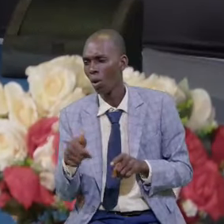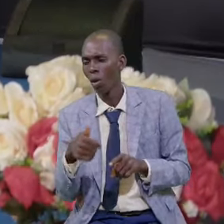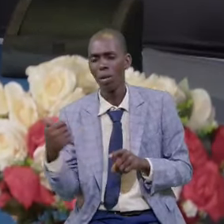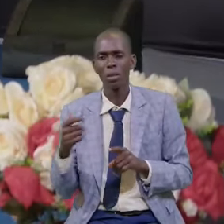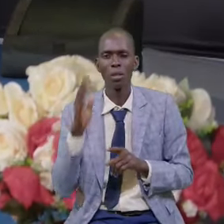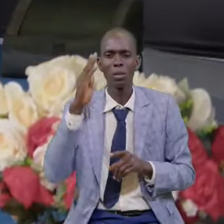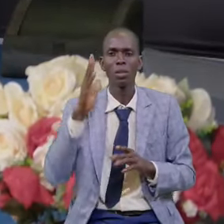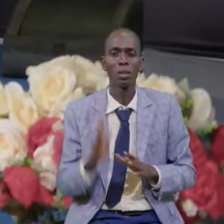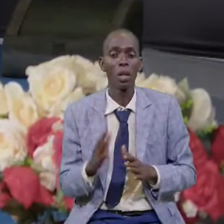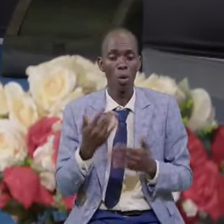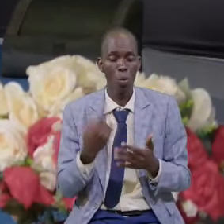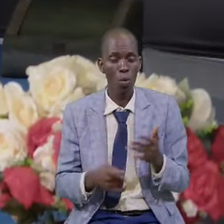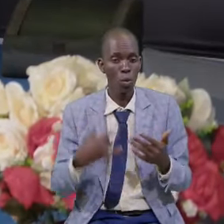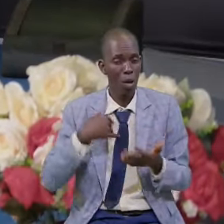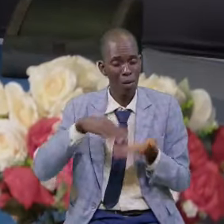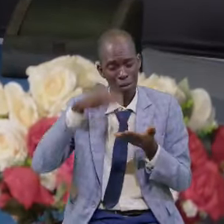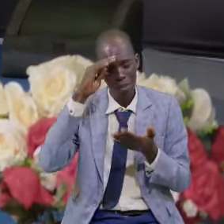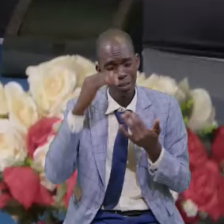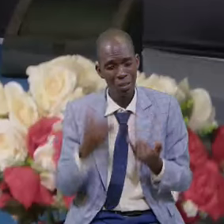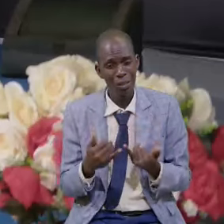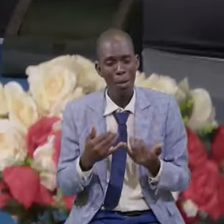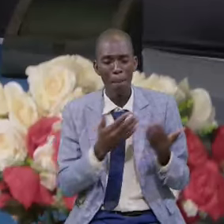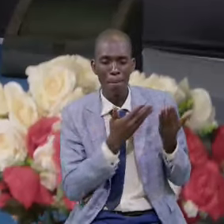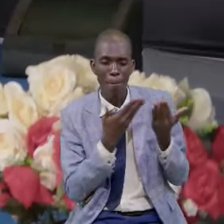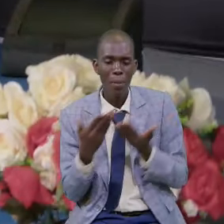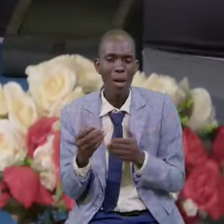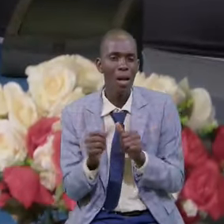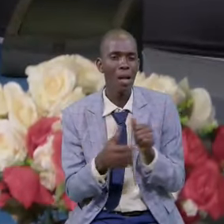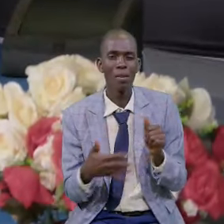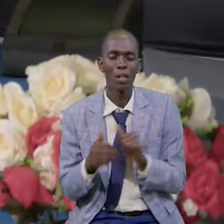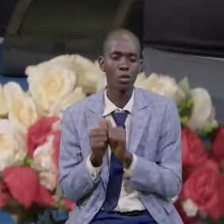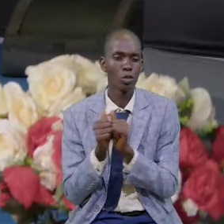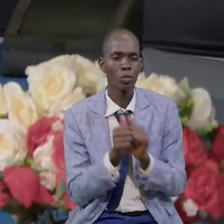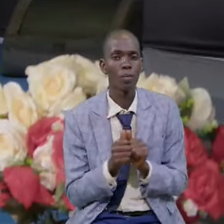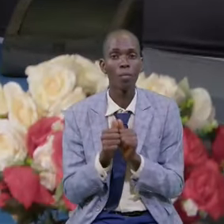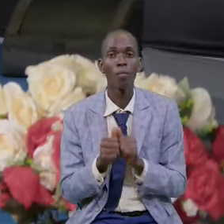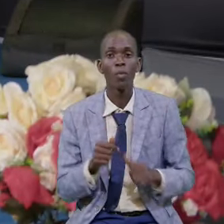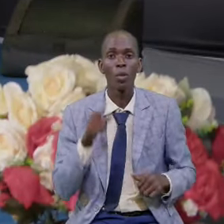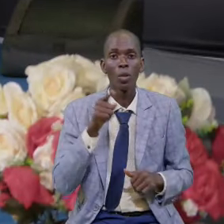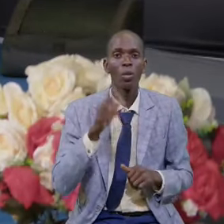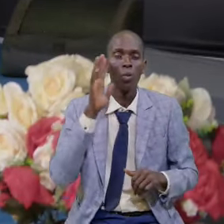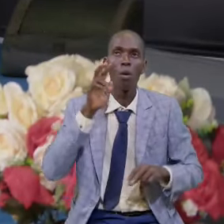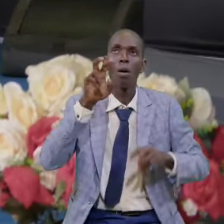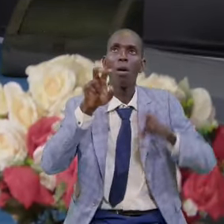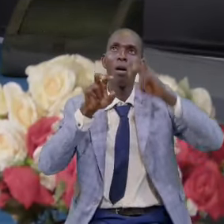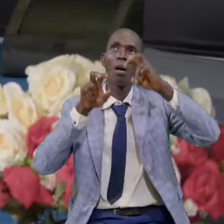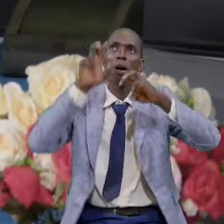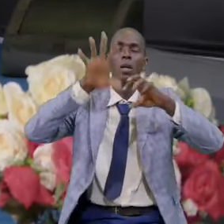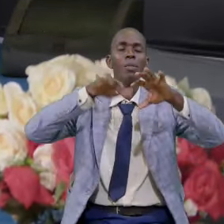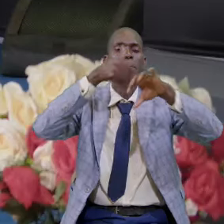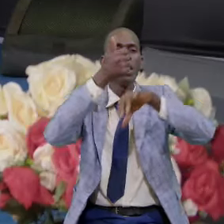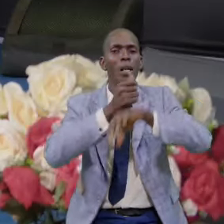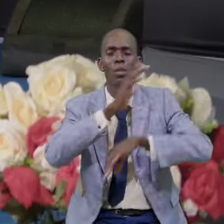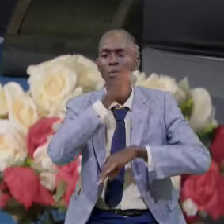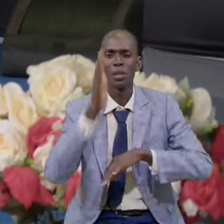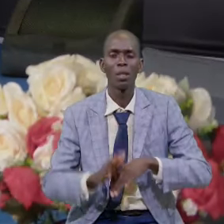will bring everything together. You will climb mountains you have never climbed. You'll